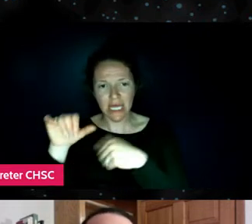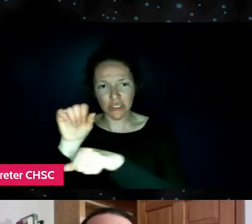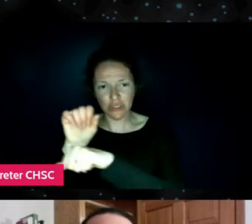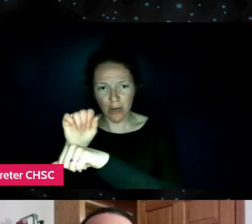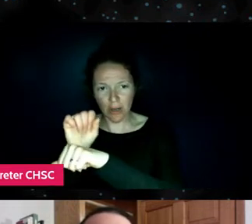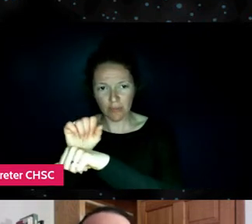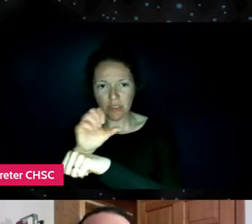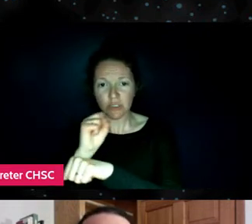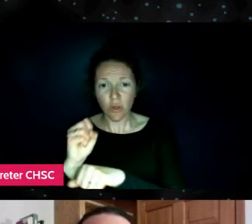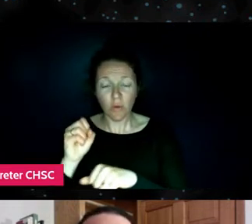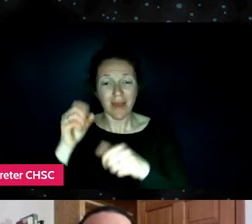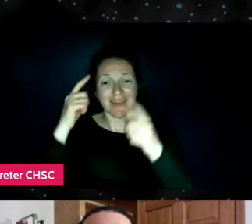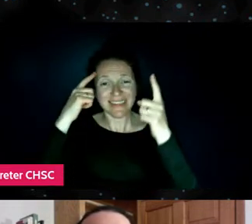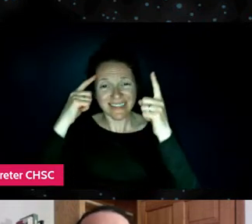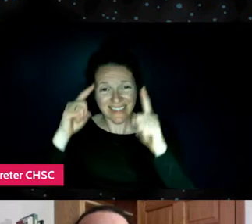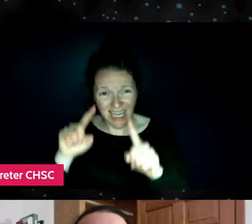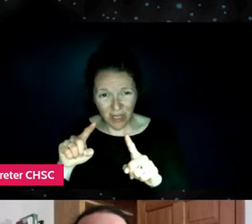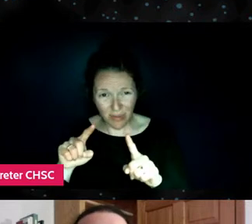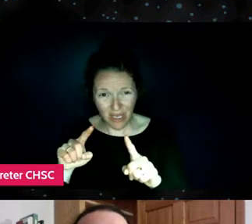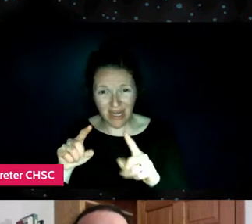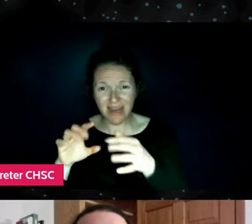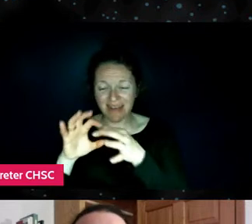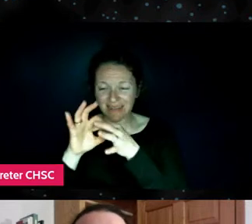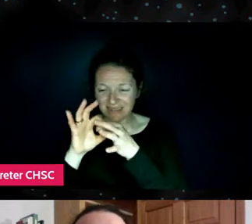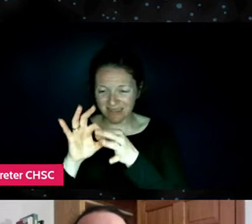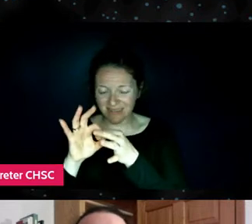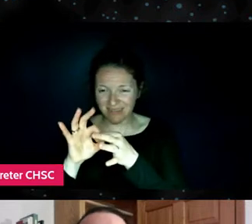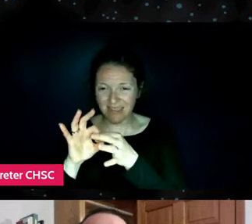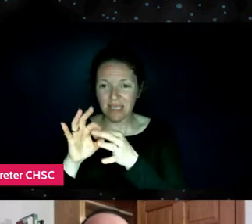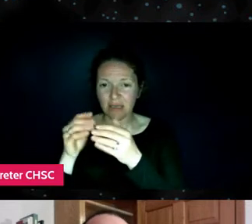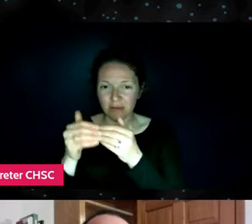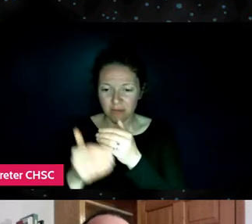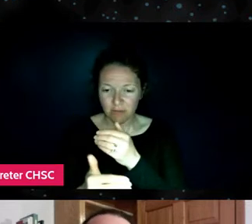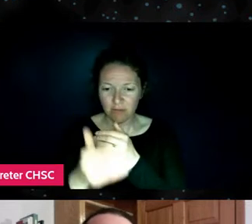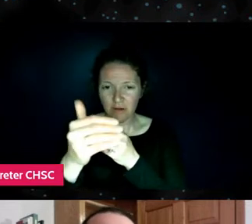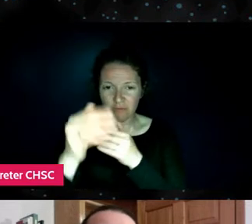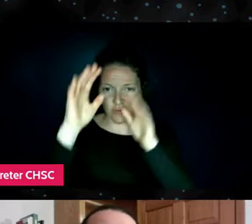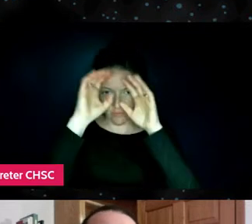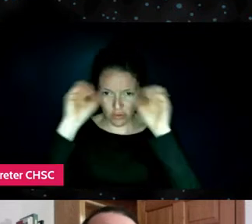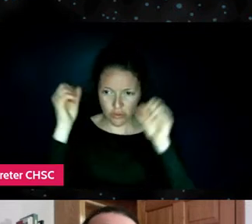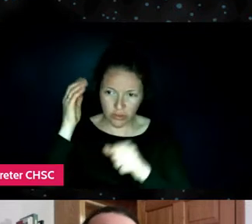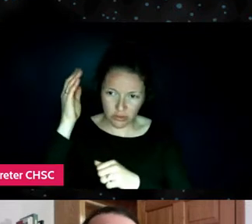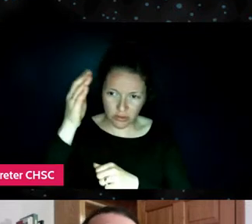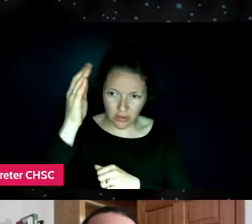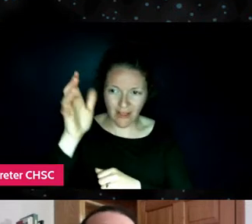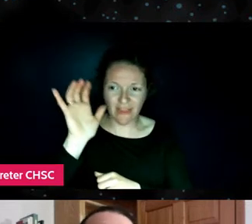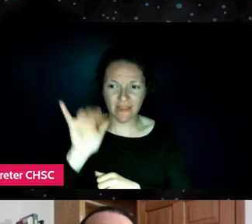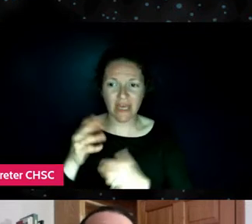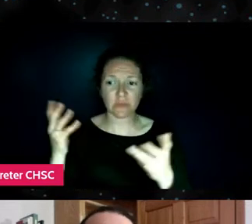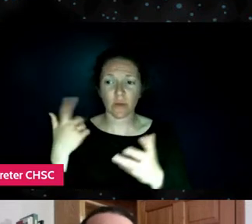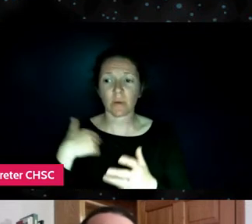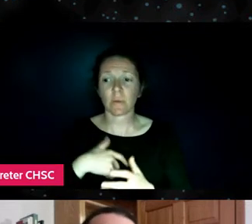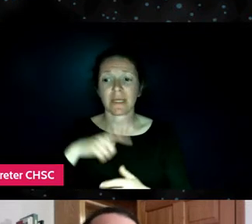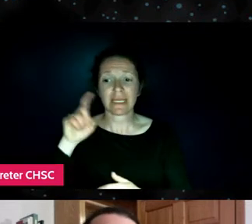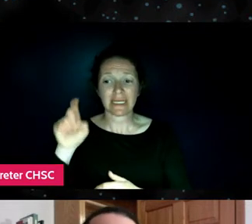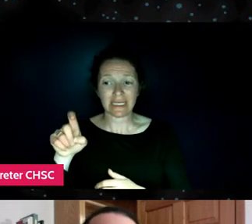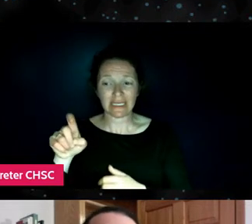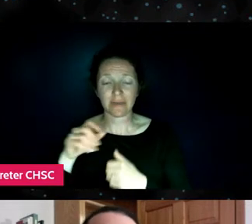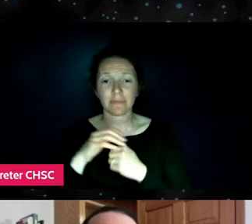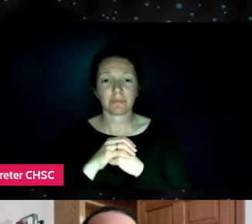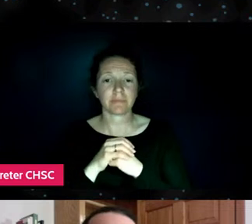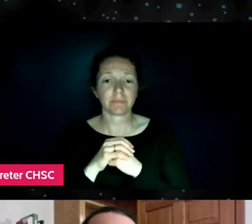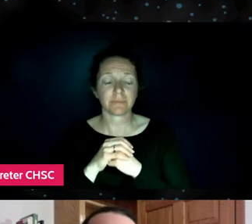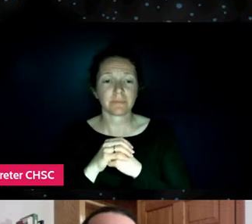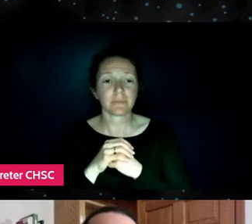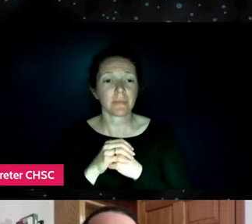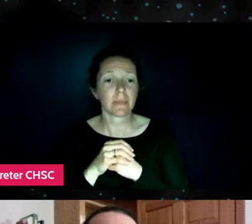so a settlement could potentially be binding across administrations, which is what we need. And it's also why, touching on that